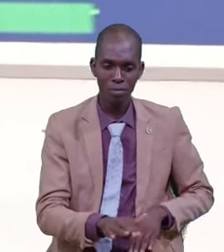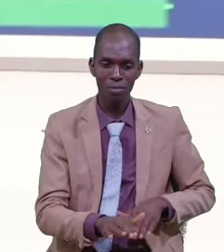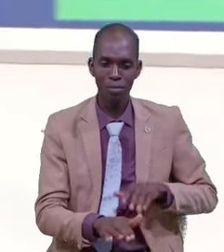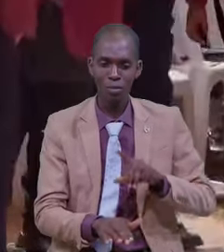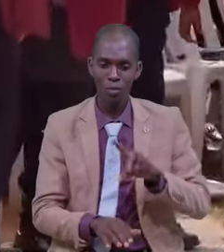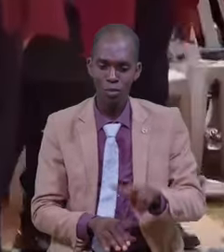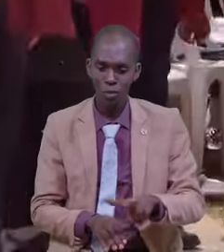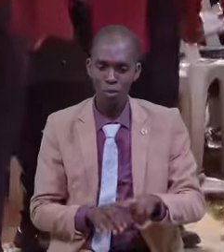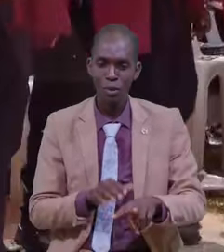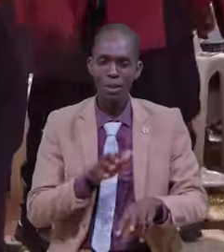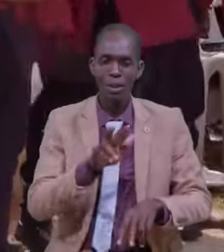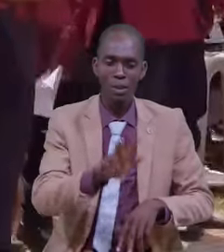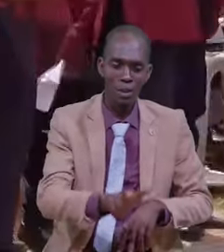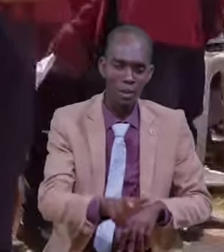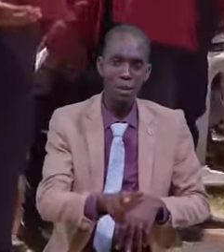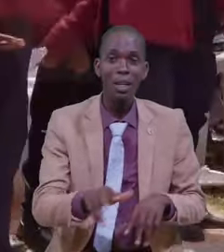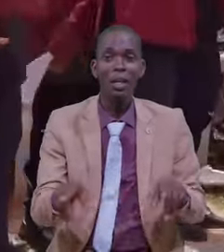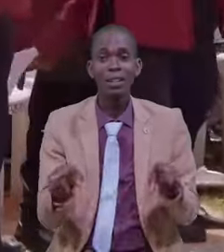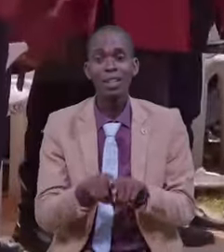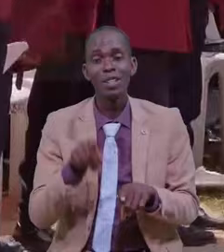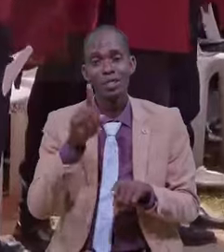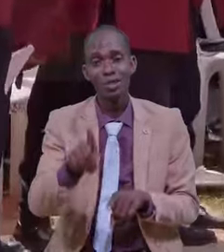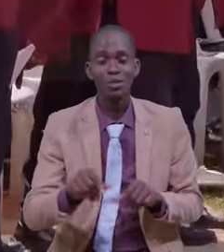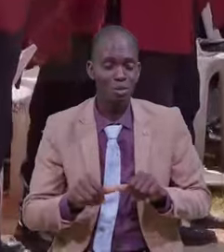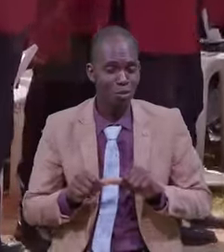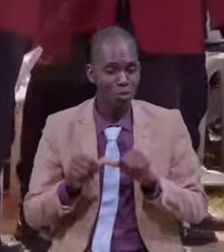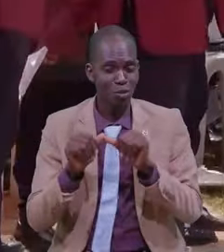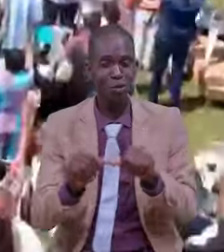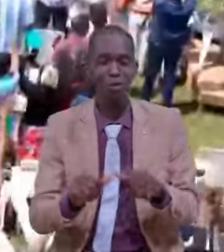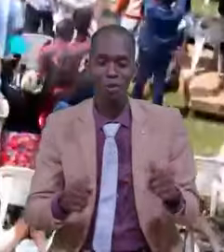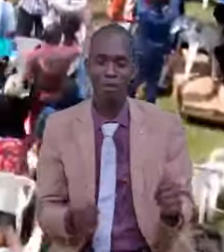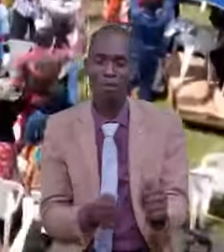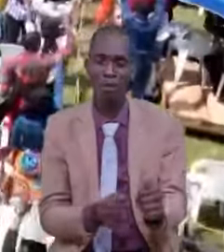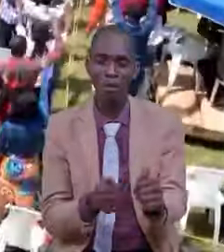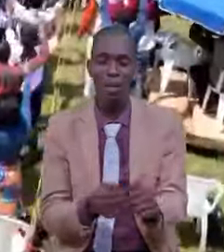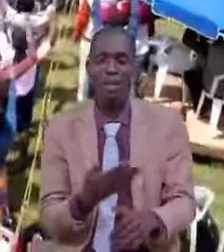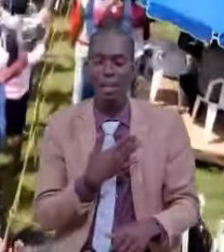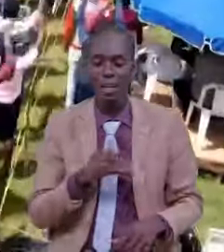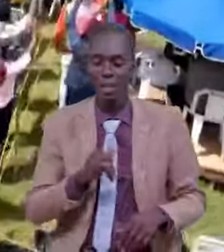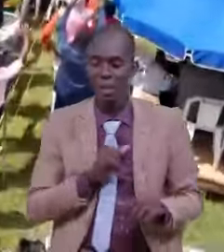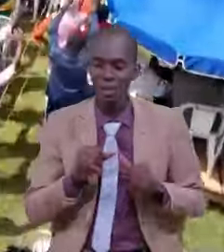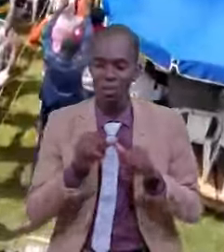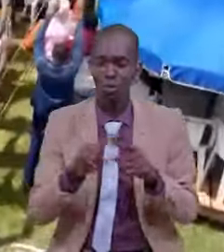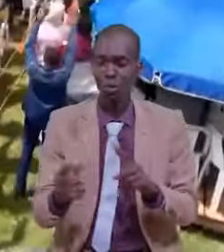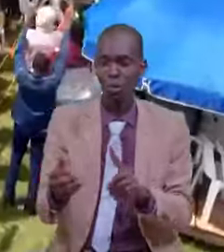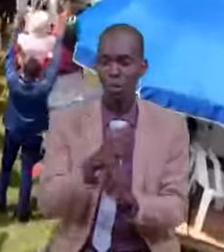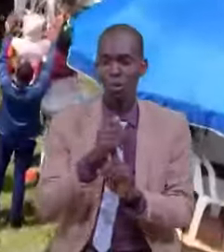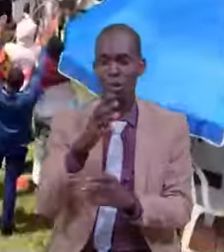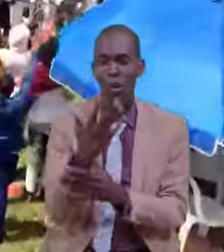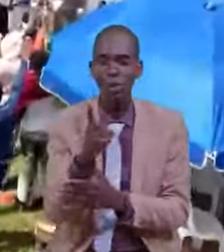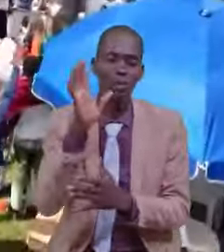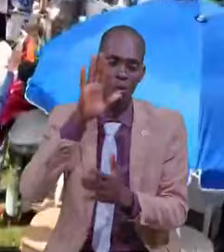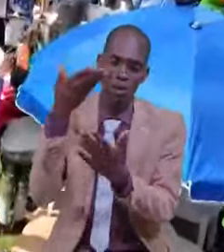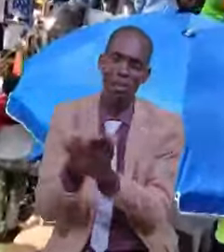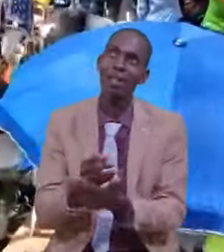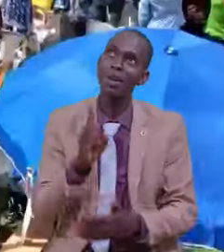1, 2, 3. And as you keep on following, and I keep on holding your hand, you'll get there.